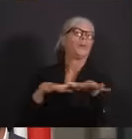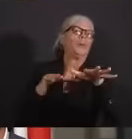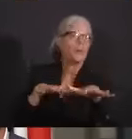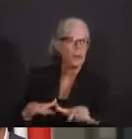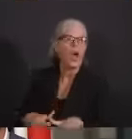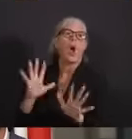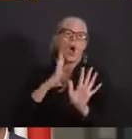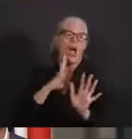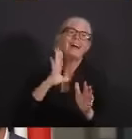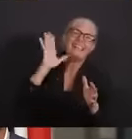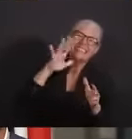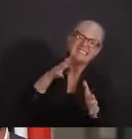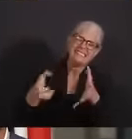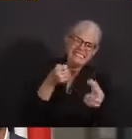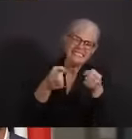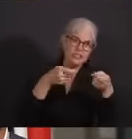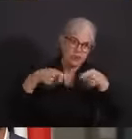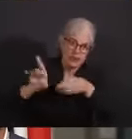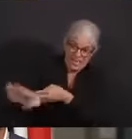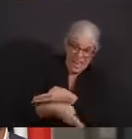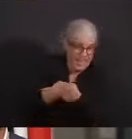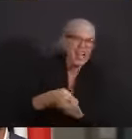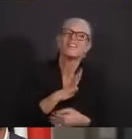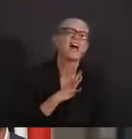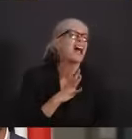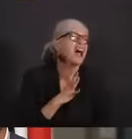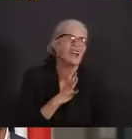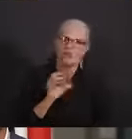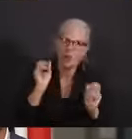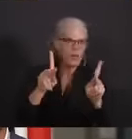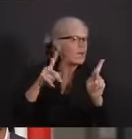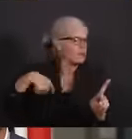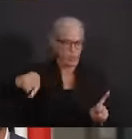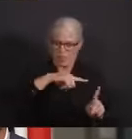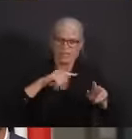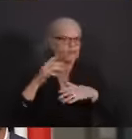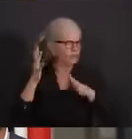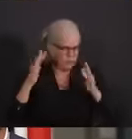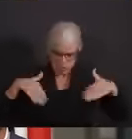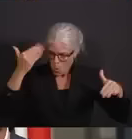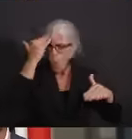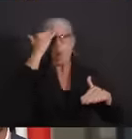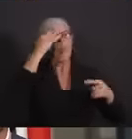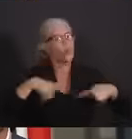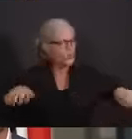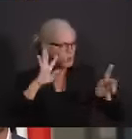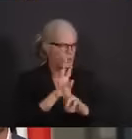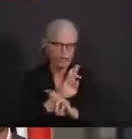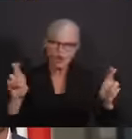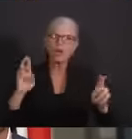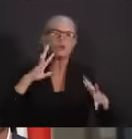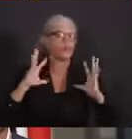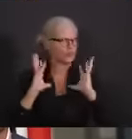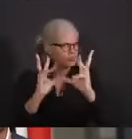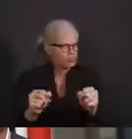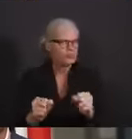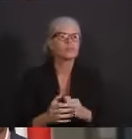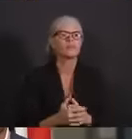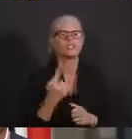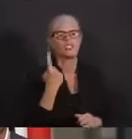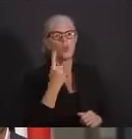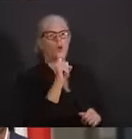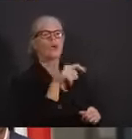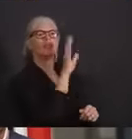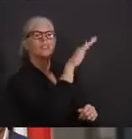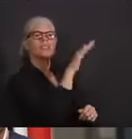the dark in the middle of the night. But that's fine. They're going to do that. All of our folks are doing that, and they will be on target. Since you have so many people here in the